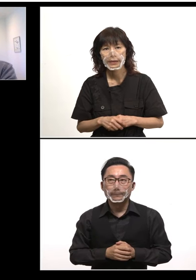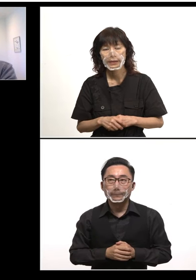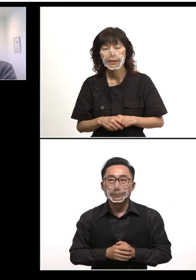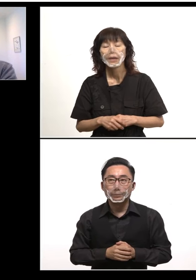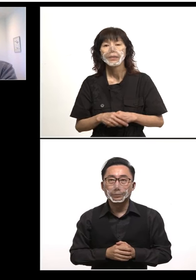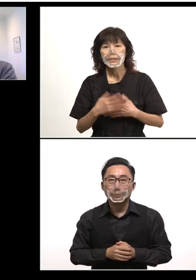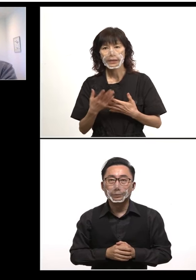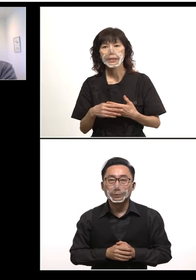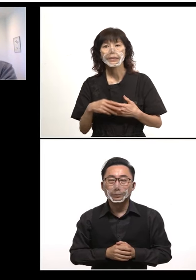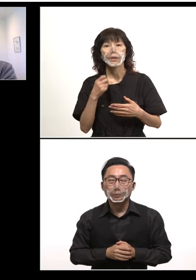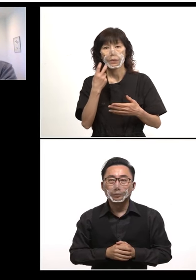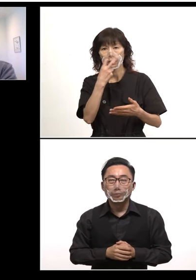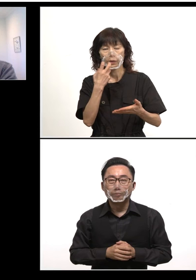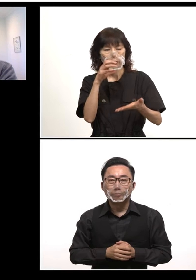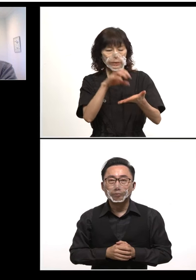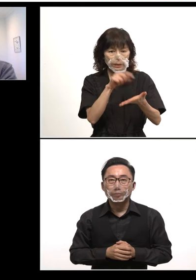chat box